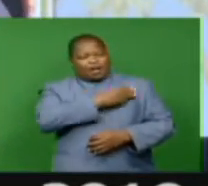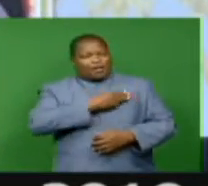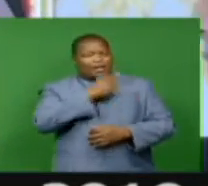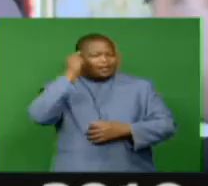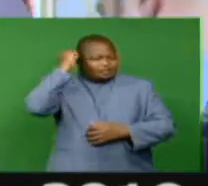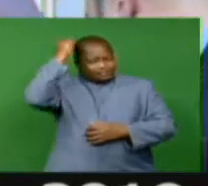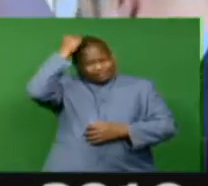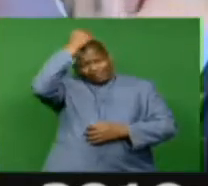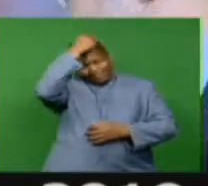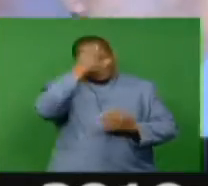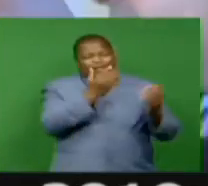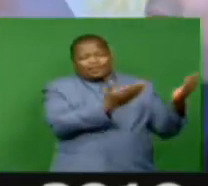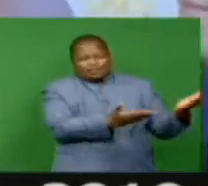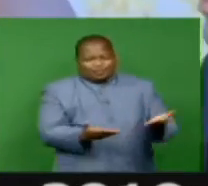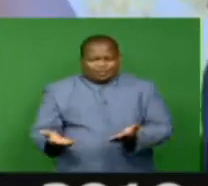mathole ezinhle nyathi